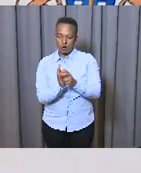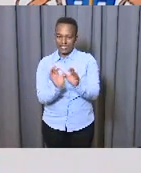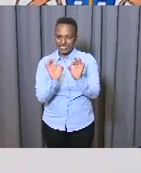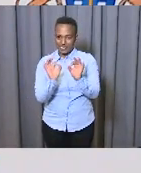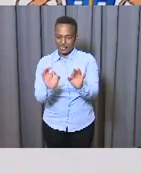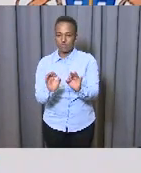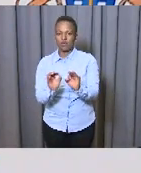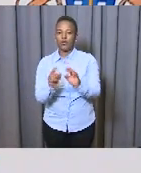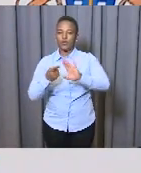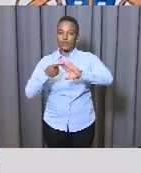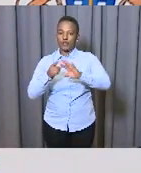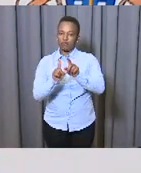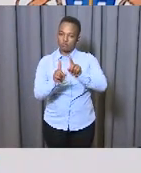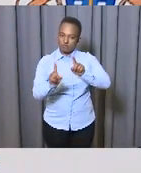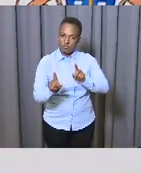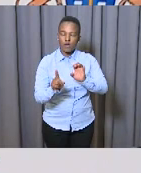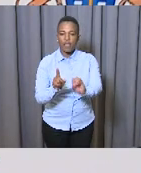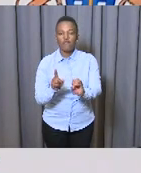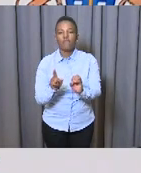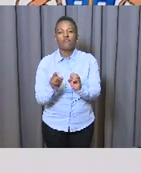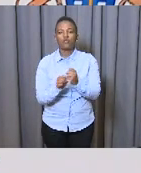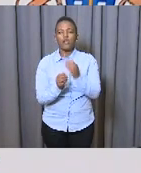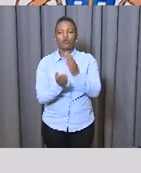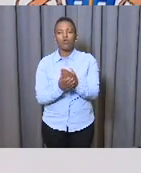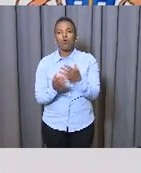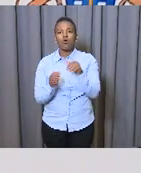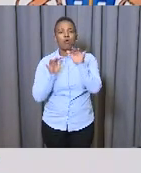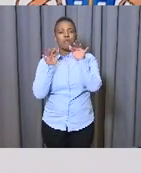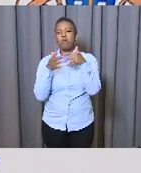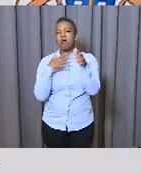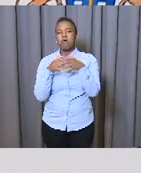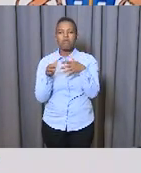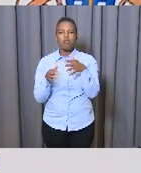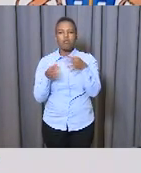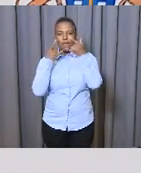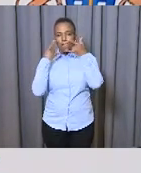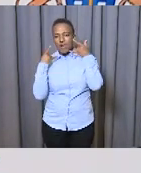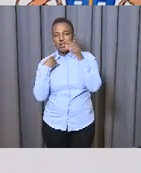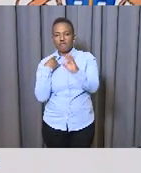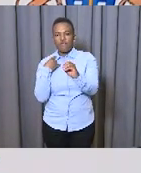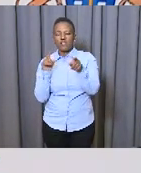distancing, ensuring that people don't come into the shops to buy unless they have masks. But they're also protecting the